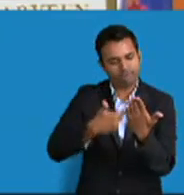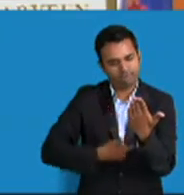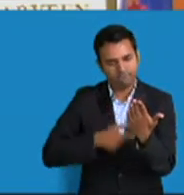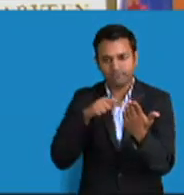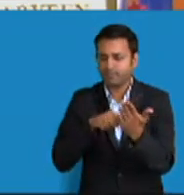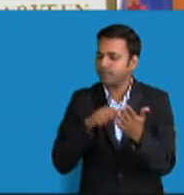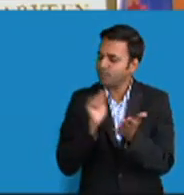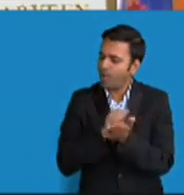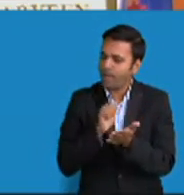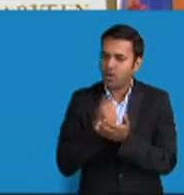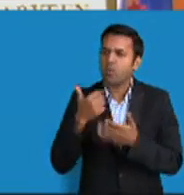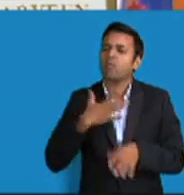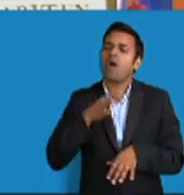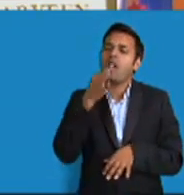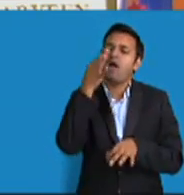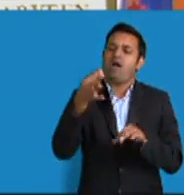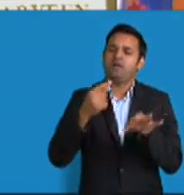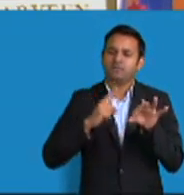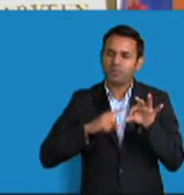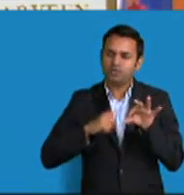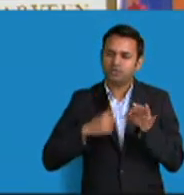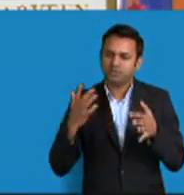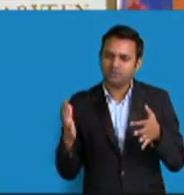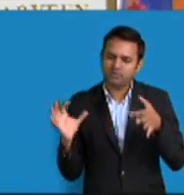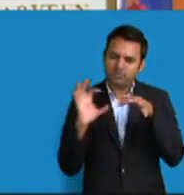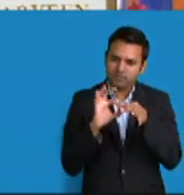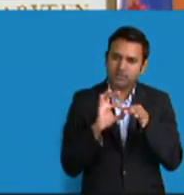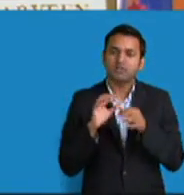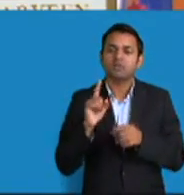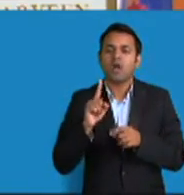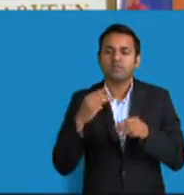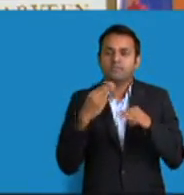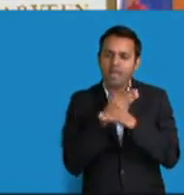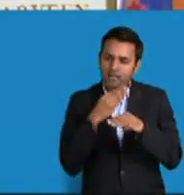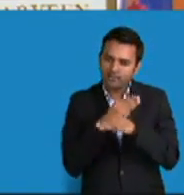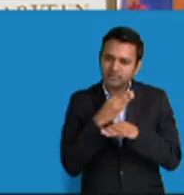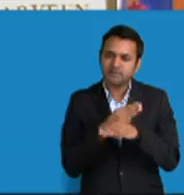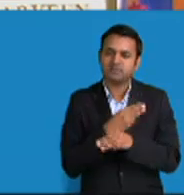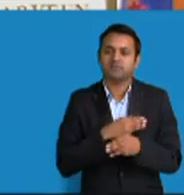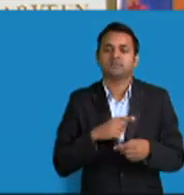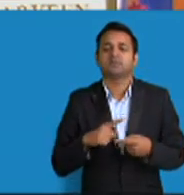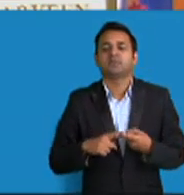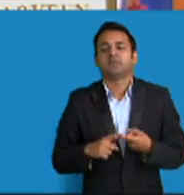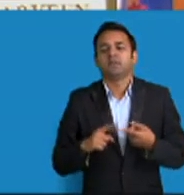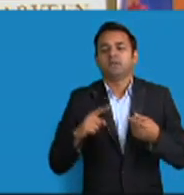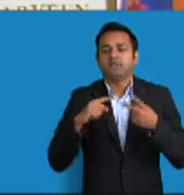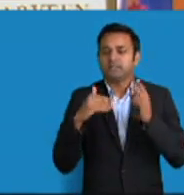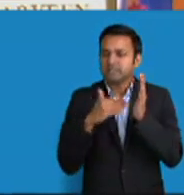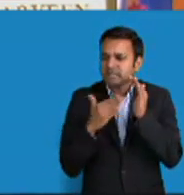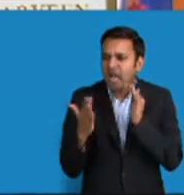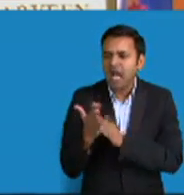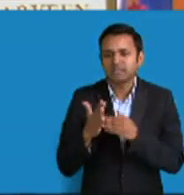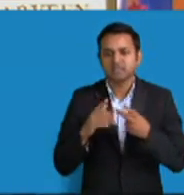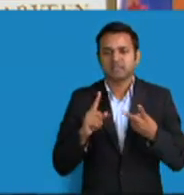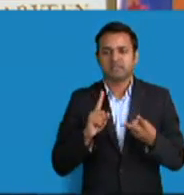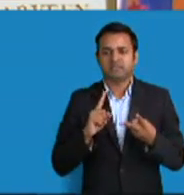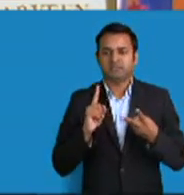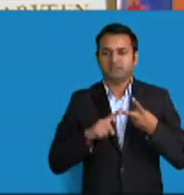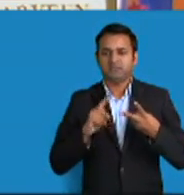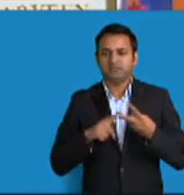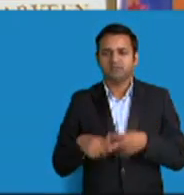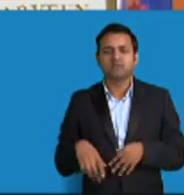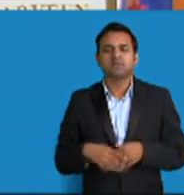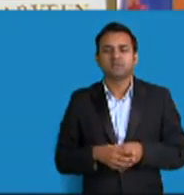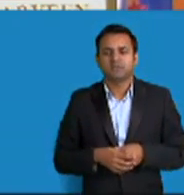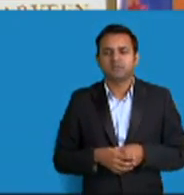mathematics to class size, why only mathematics to class size? If class size is big, it should affect chemistry, biology, etc. Why mathematics? They don't